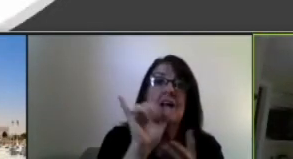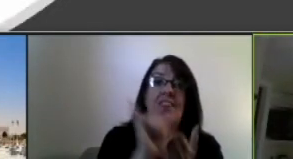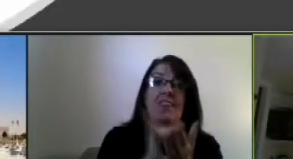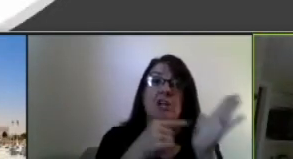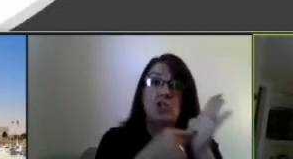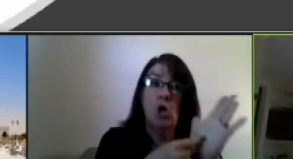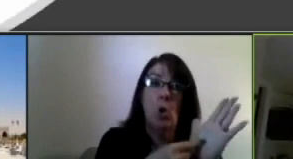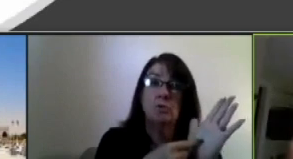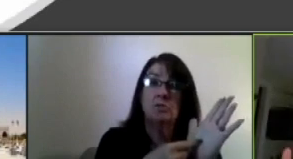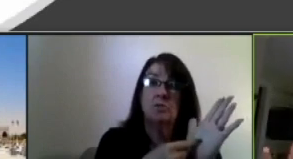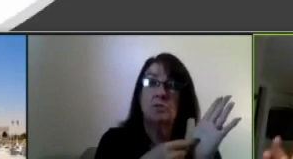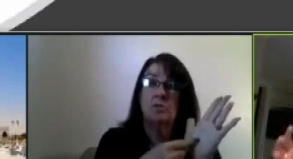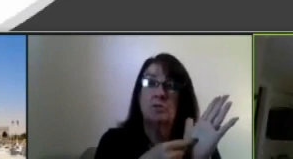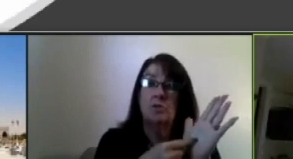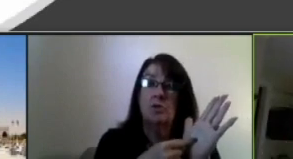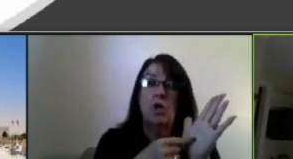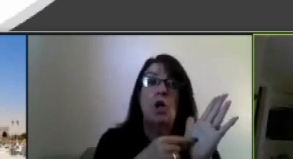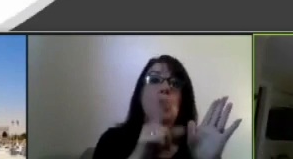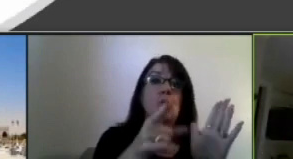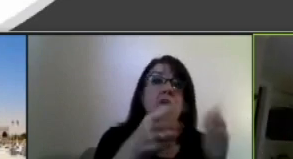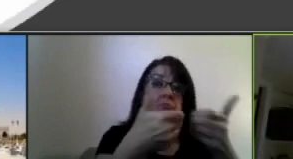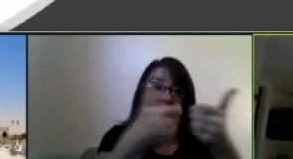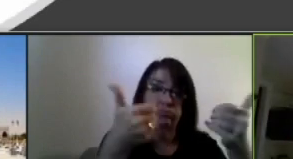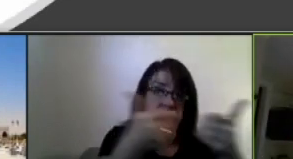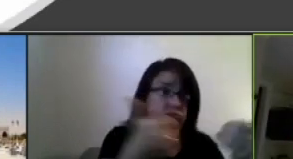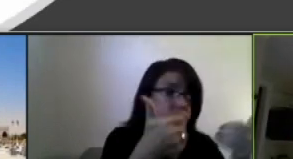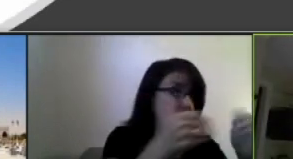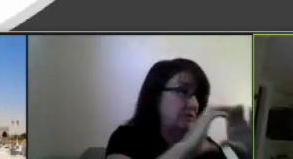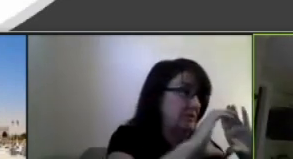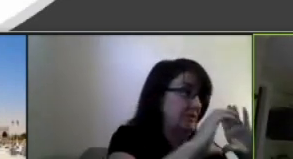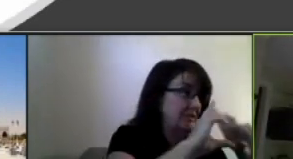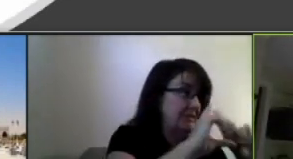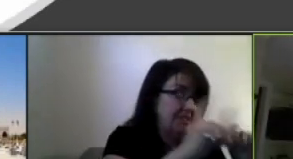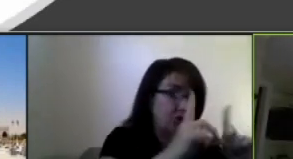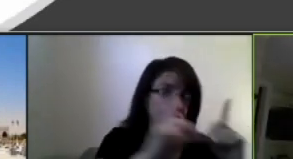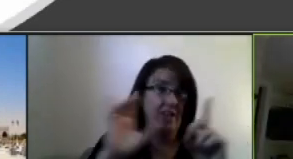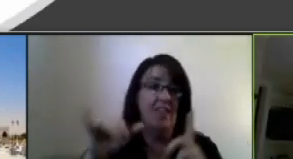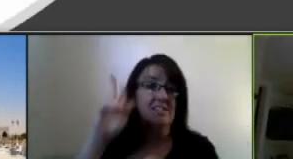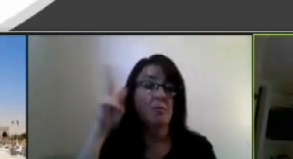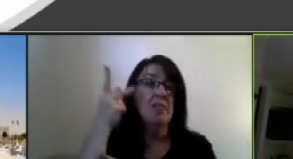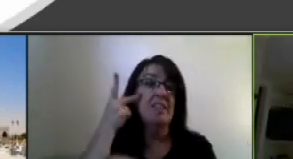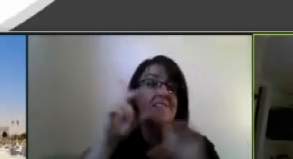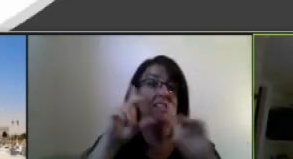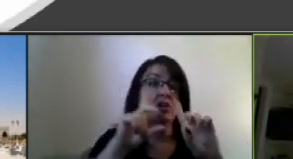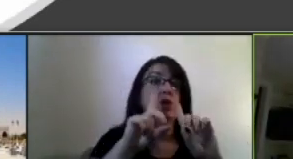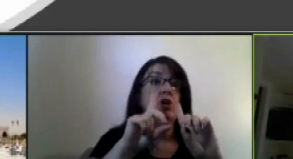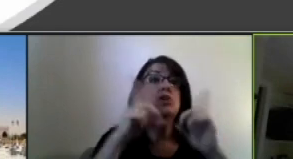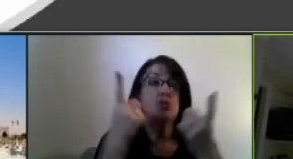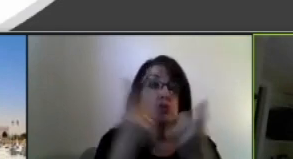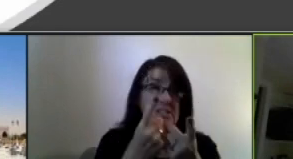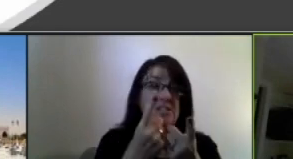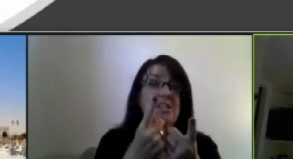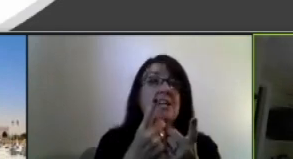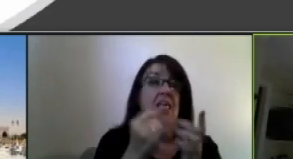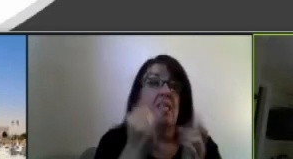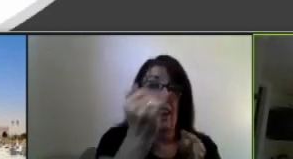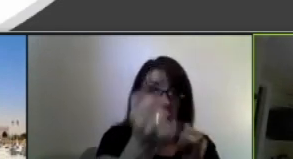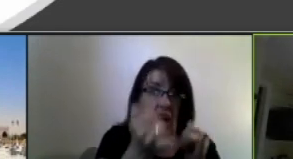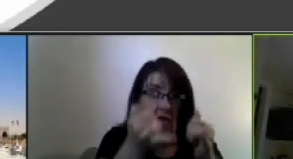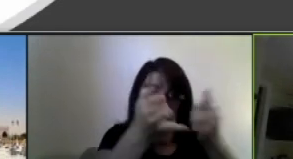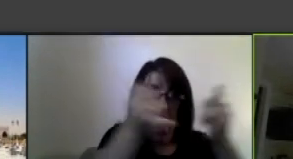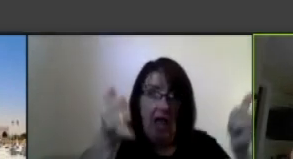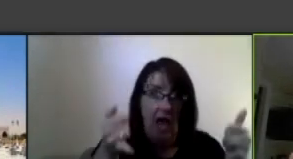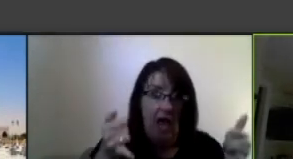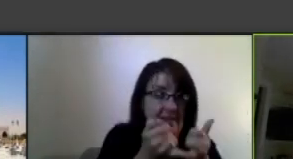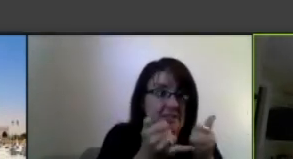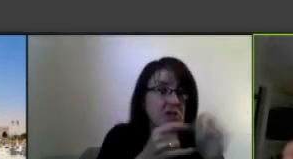there, redistricting is the next thing that happens, which is that our political district lines are drawn to reflect